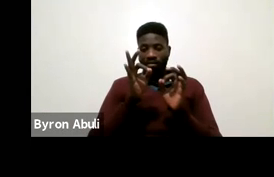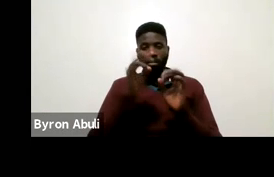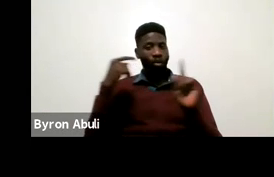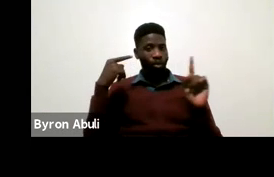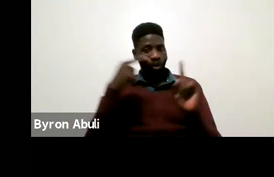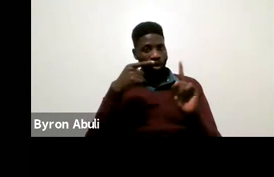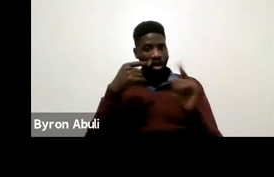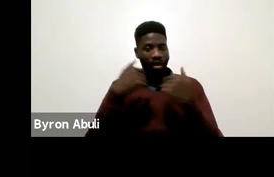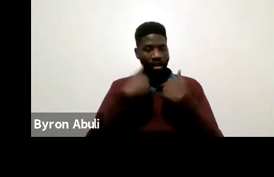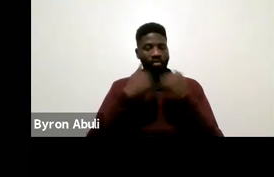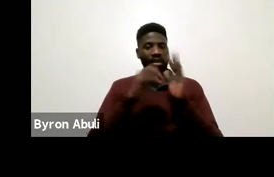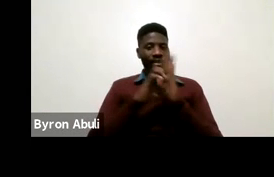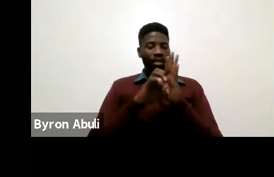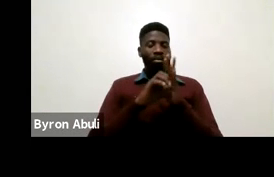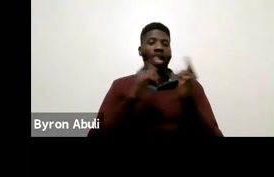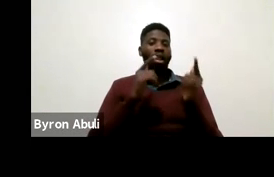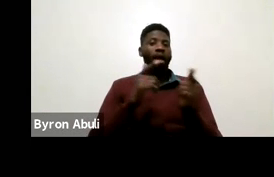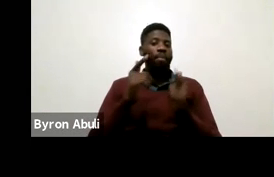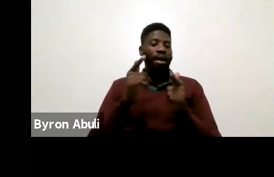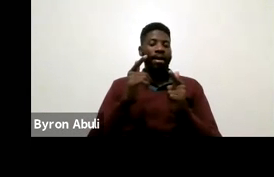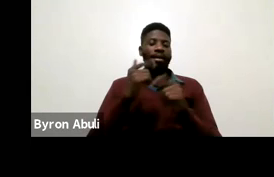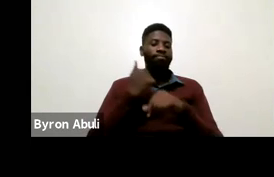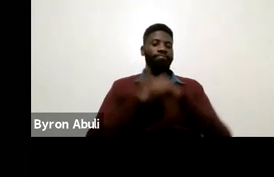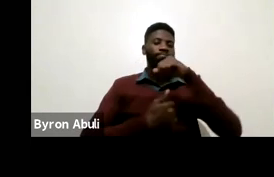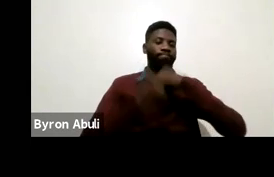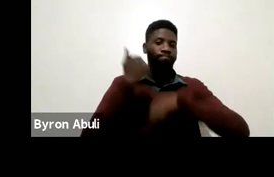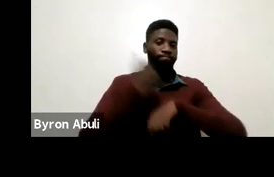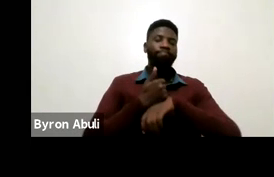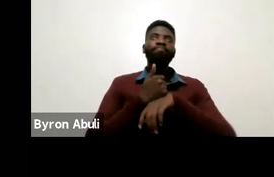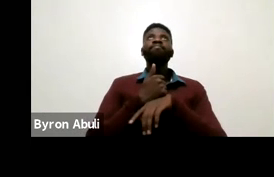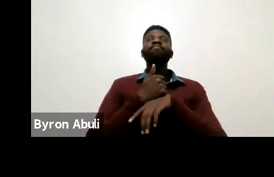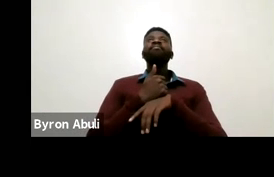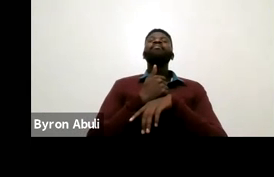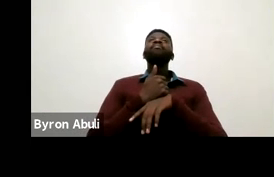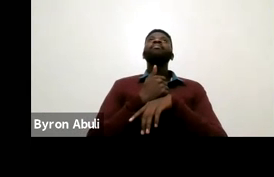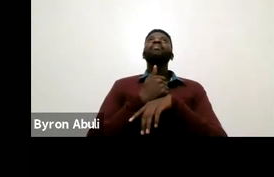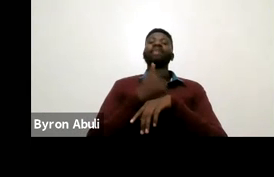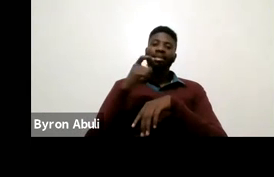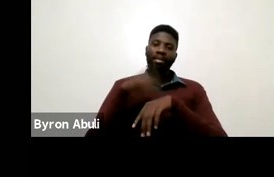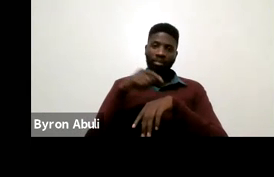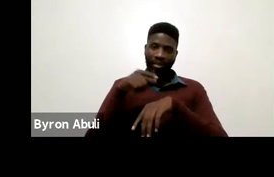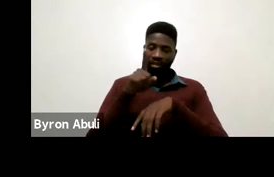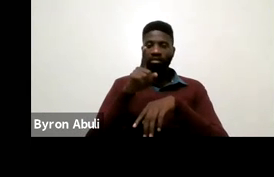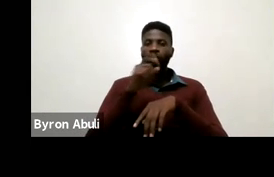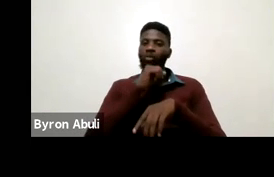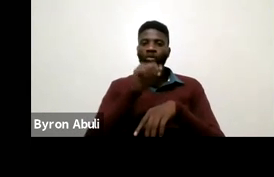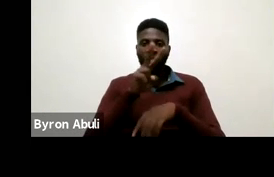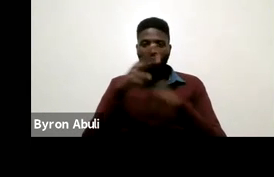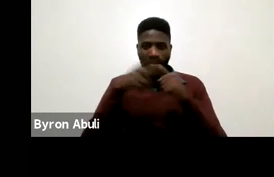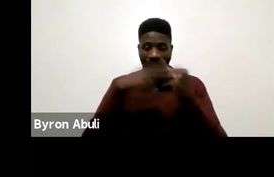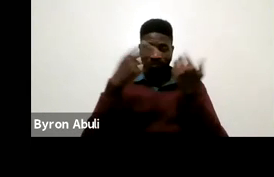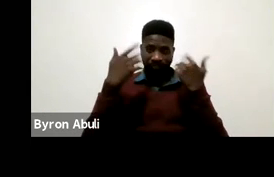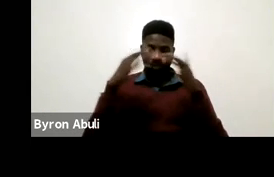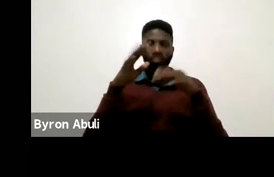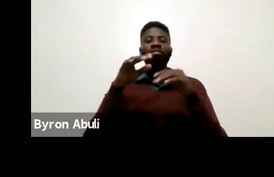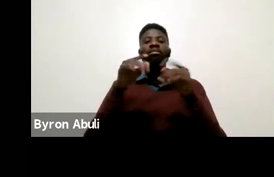to have a library by, they say that by when he's 27 years. So how you control